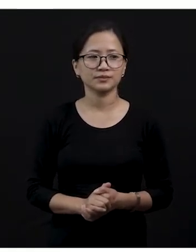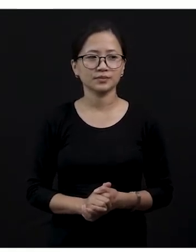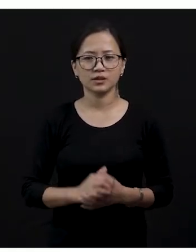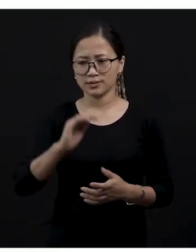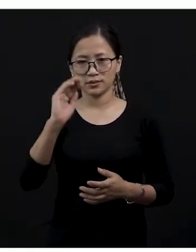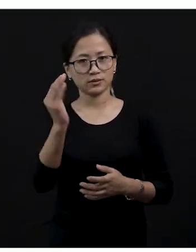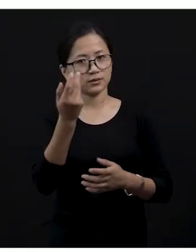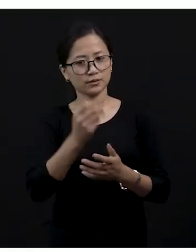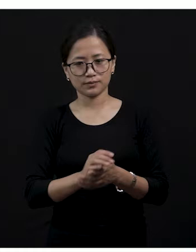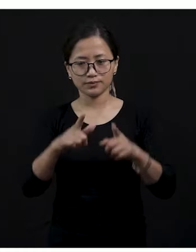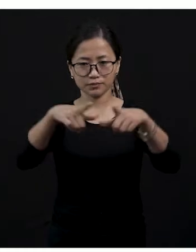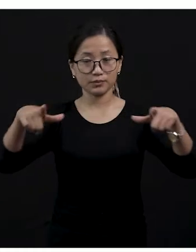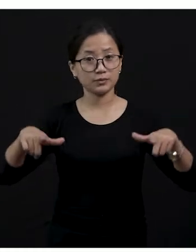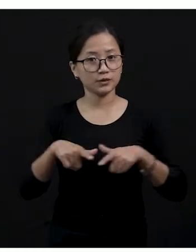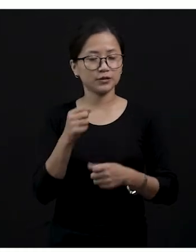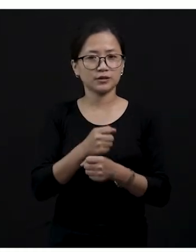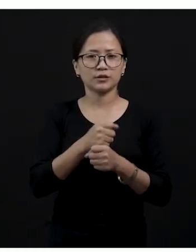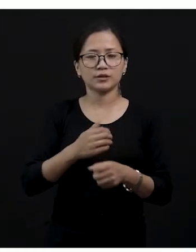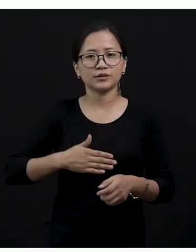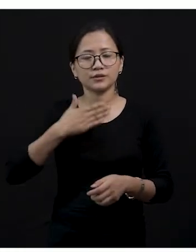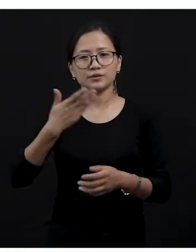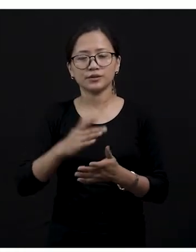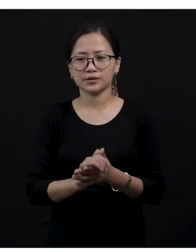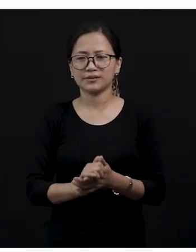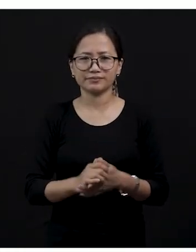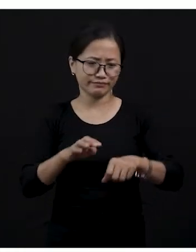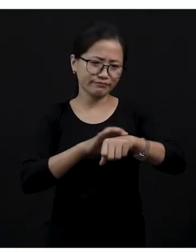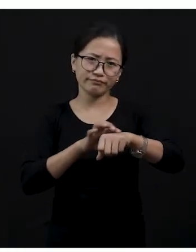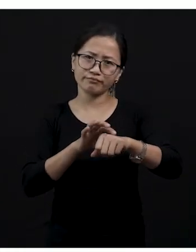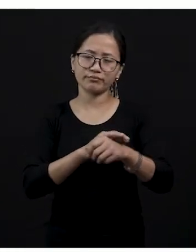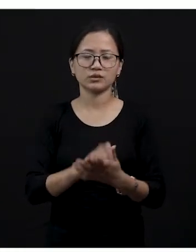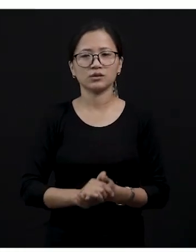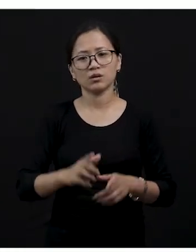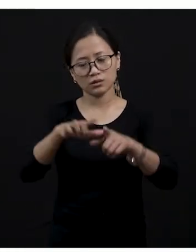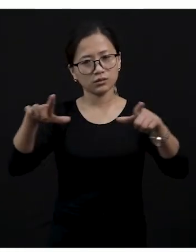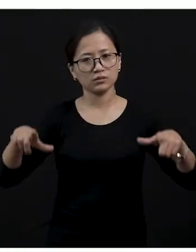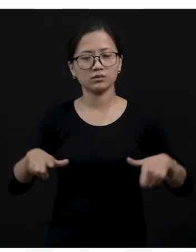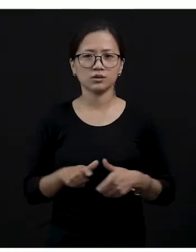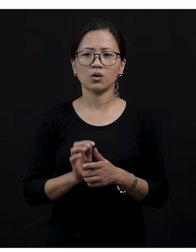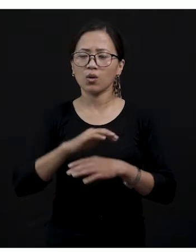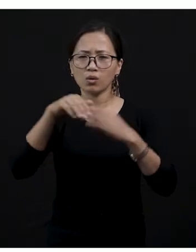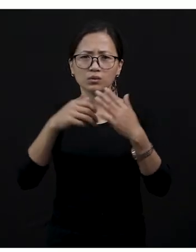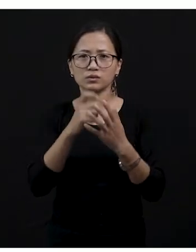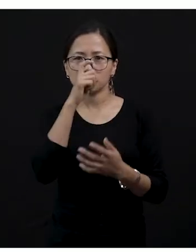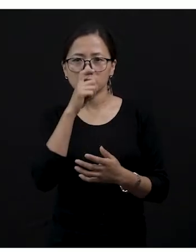Only some lands are green and see this brown, these are land. Whereas all this blue